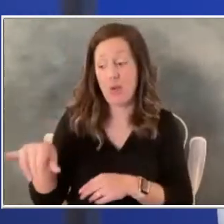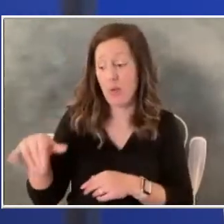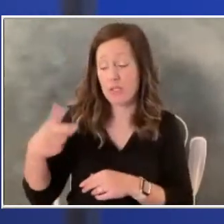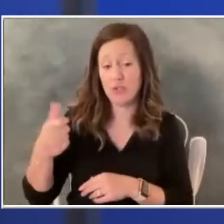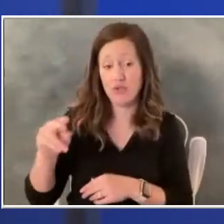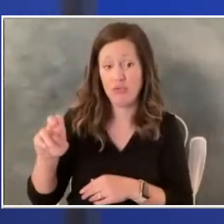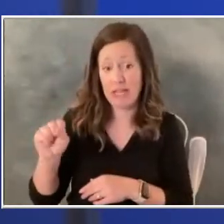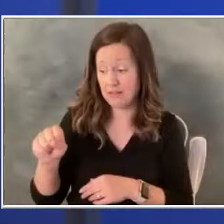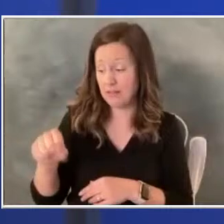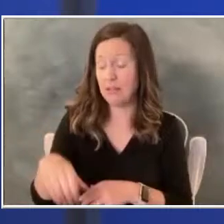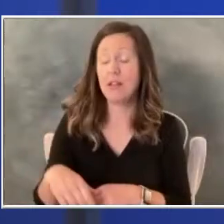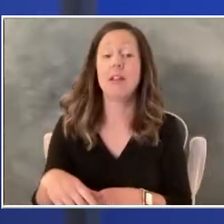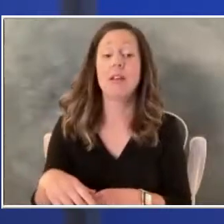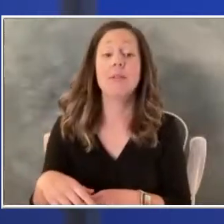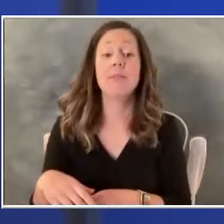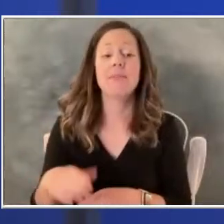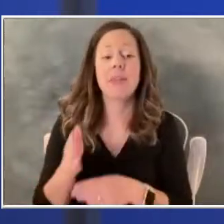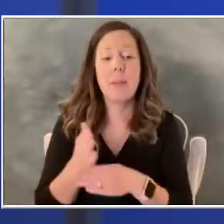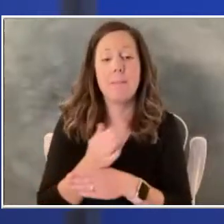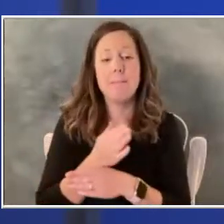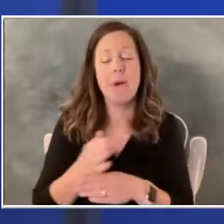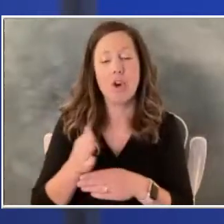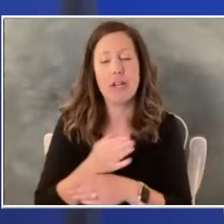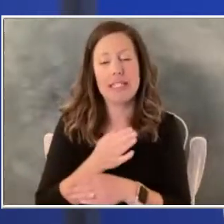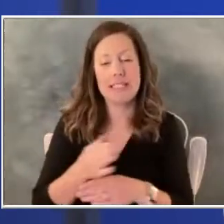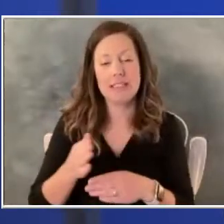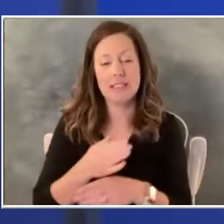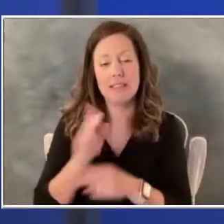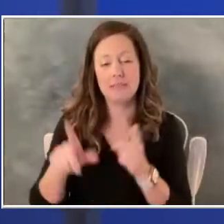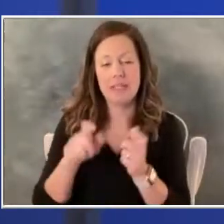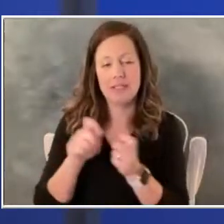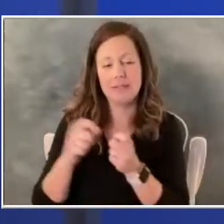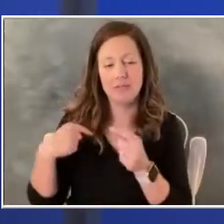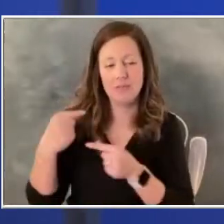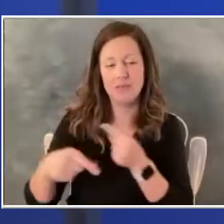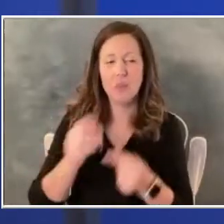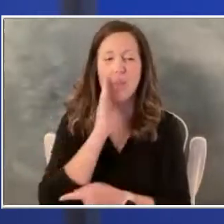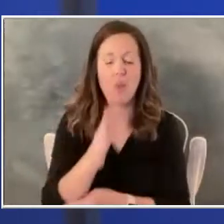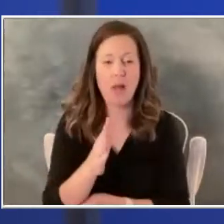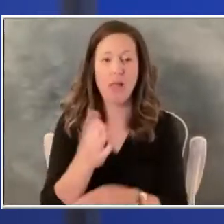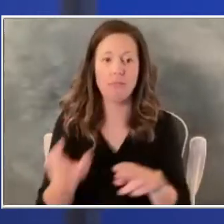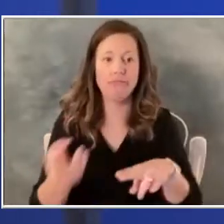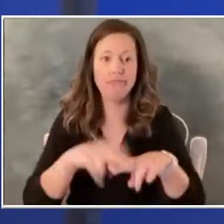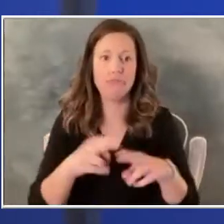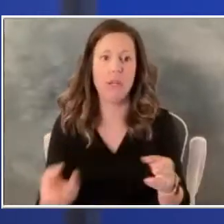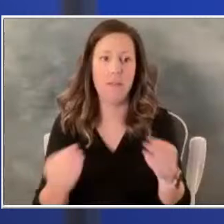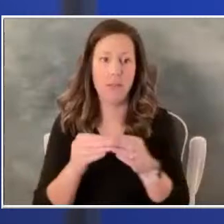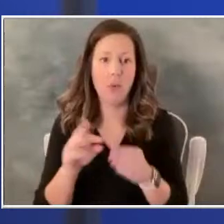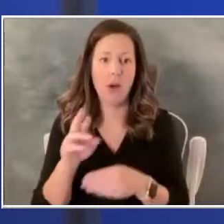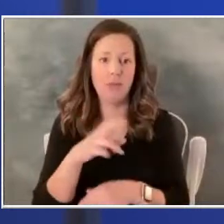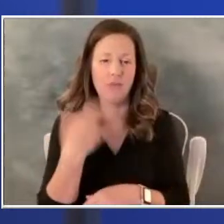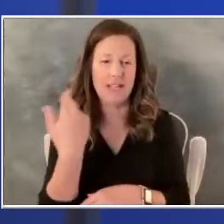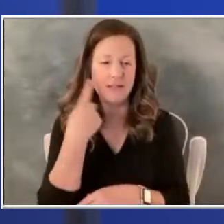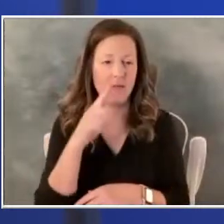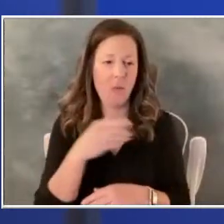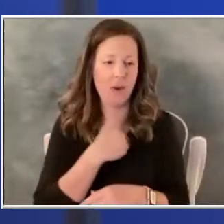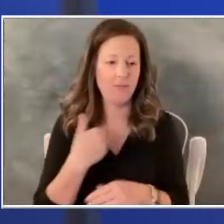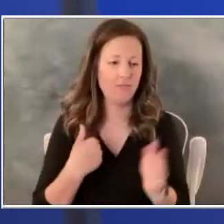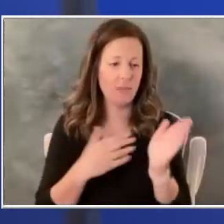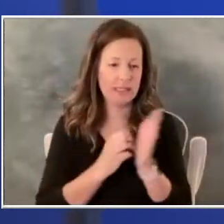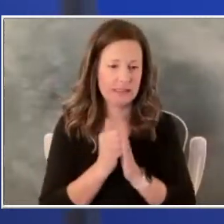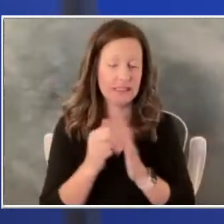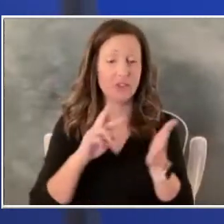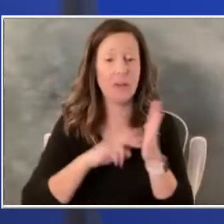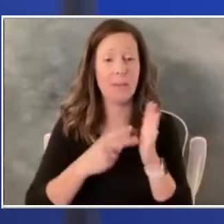what we call moderate penetrance genes. They do increase the risk for breast cancer. They are indications that you should